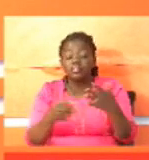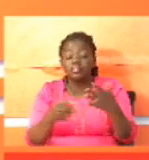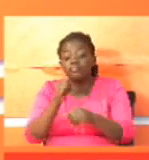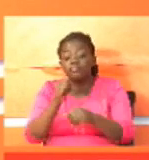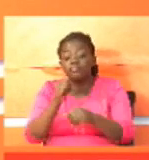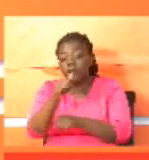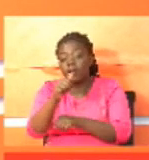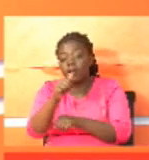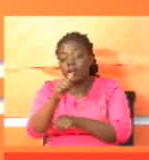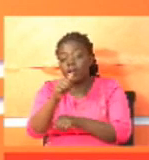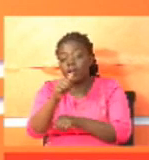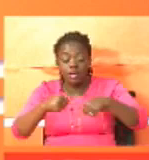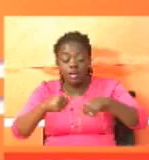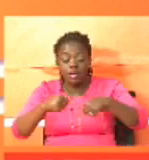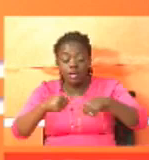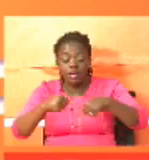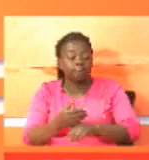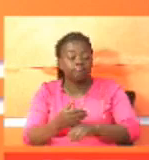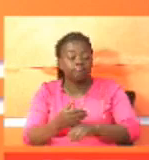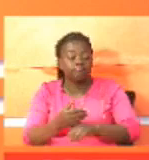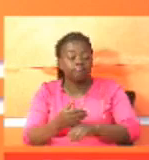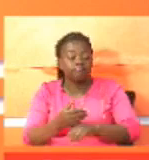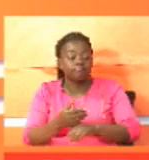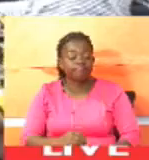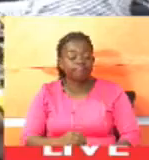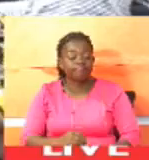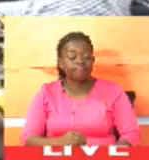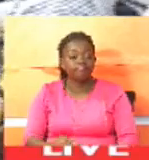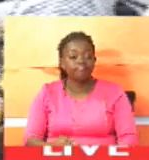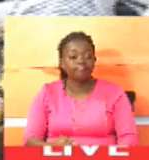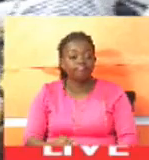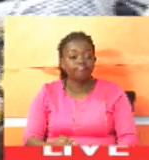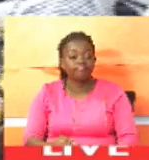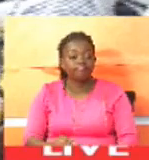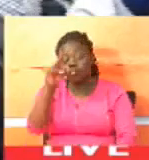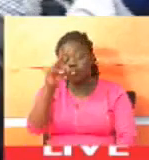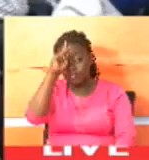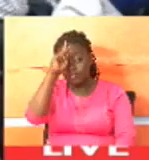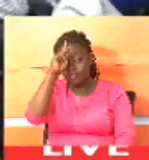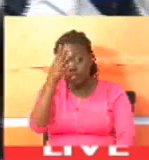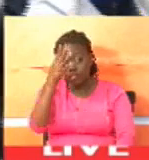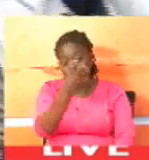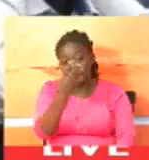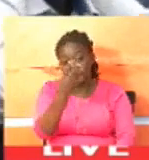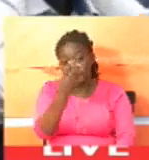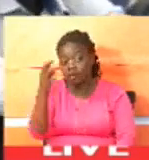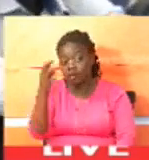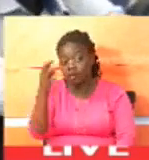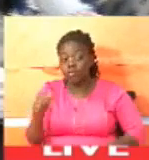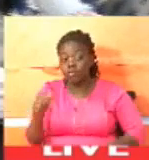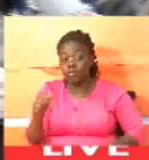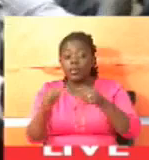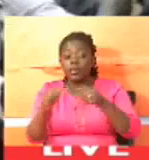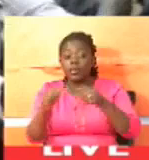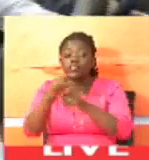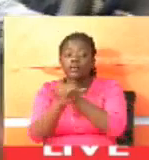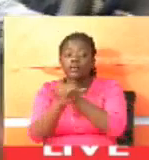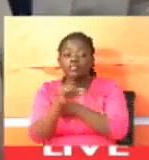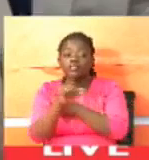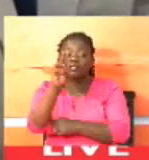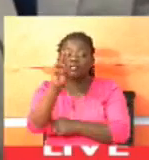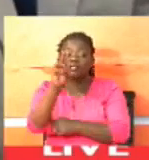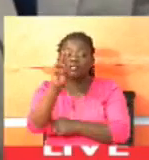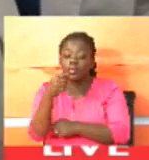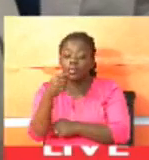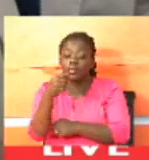emirala egy'okukola. Katubifune mu bujjuvu. Bassentebe b'ebyalo 48 ebikola disitulikiti y'e Rengo batabukidde